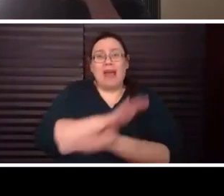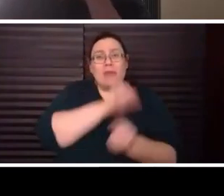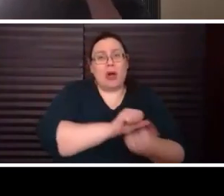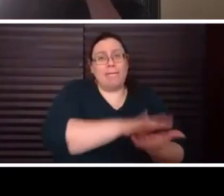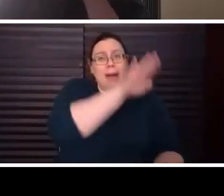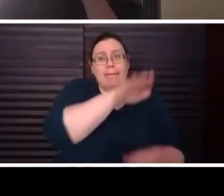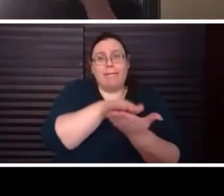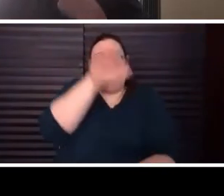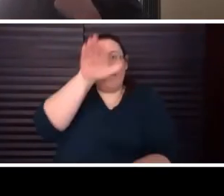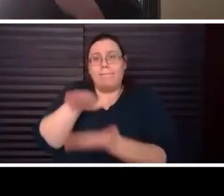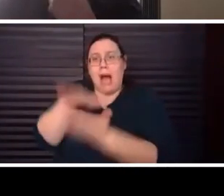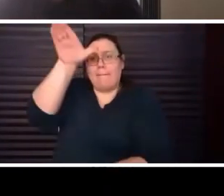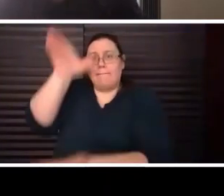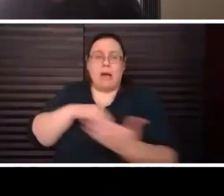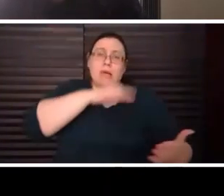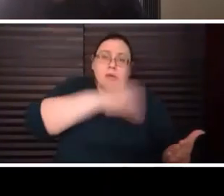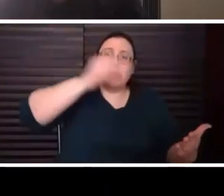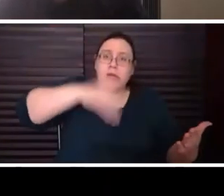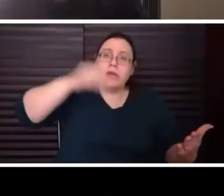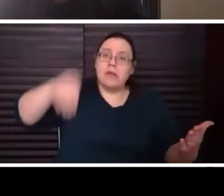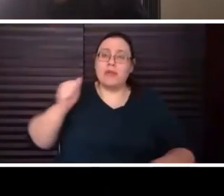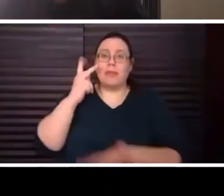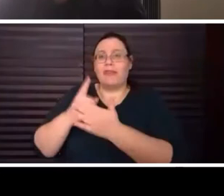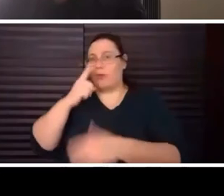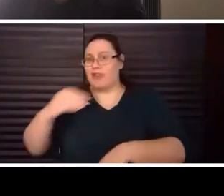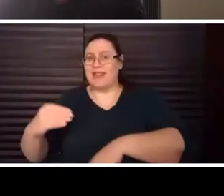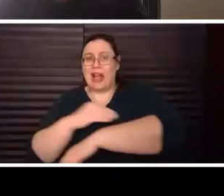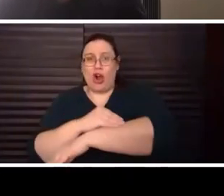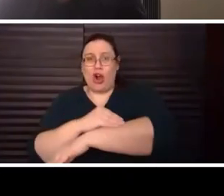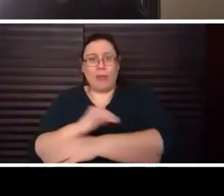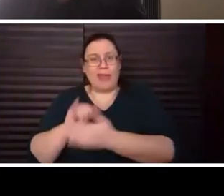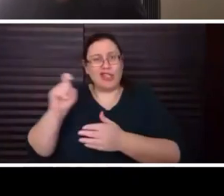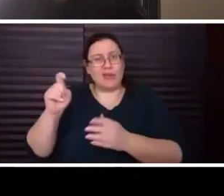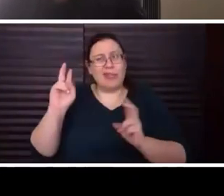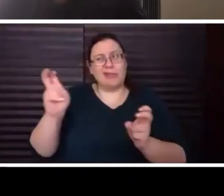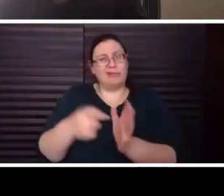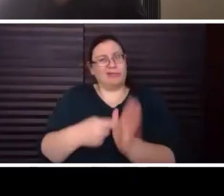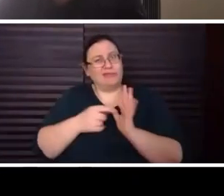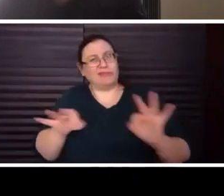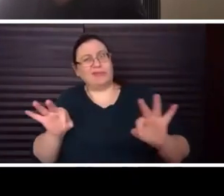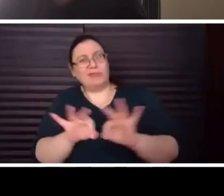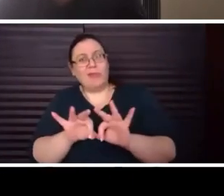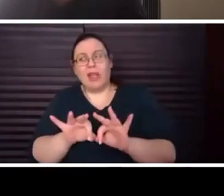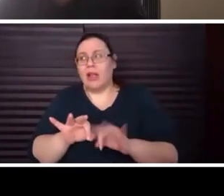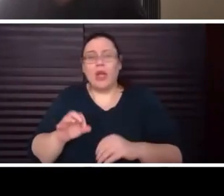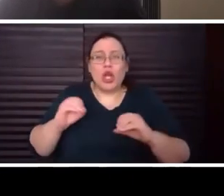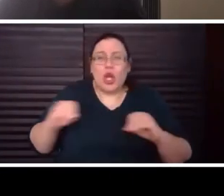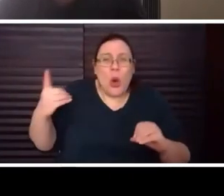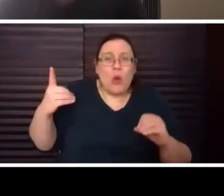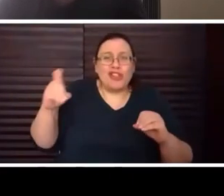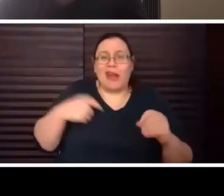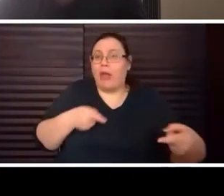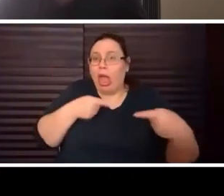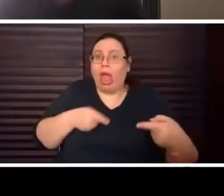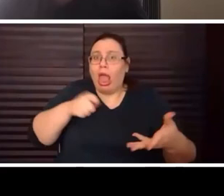fill out to get a prosthetic arm, which should be something essential. It's just not something anyone should have to deal with,